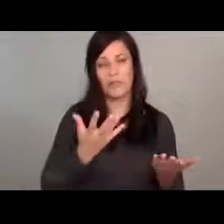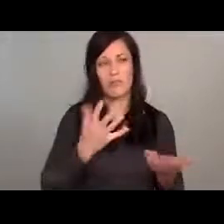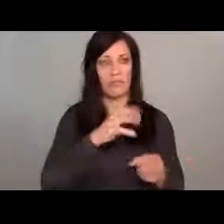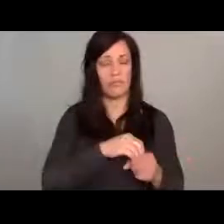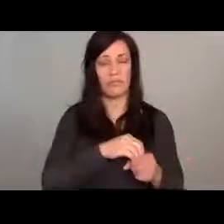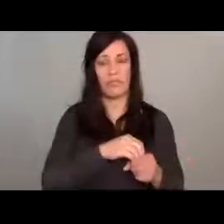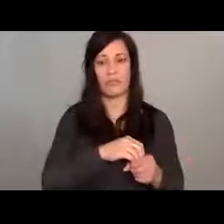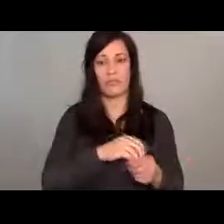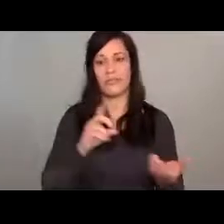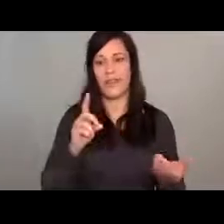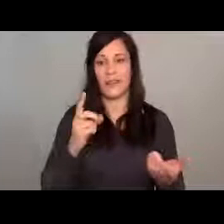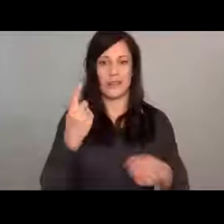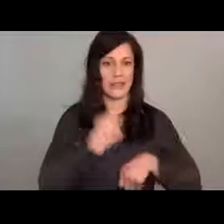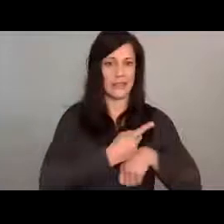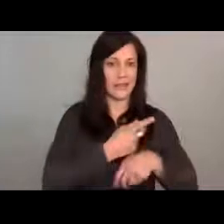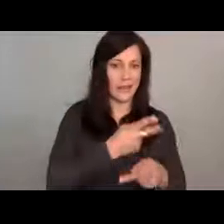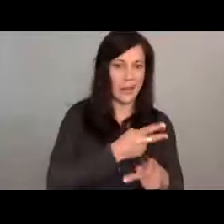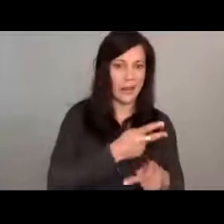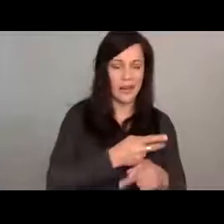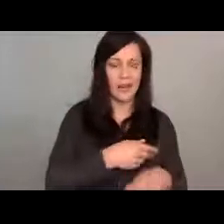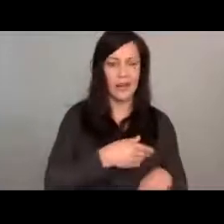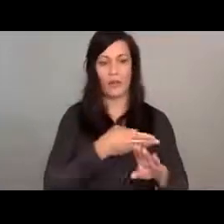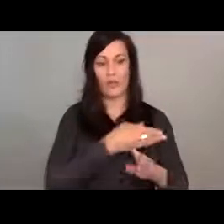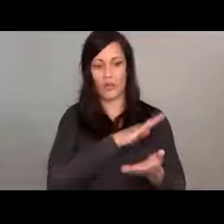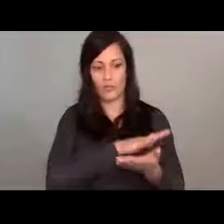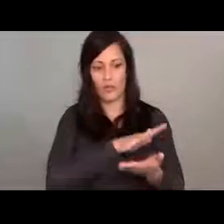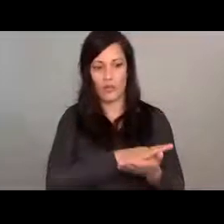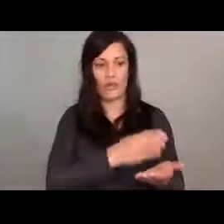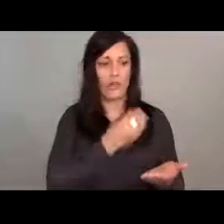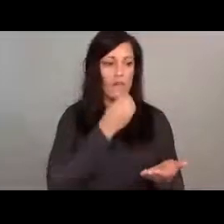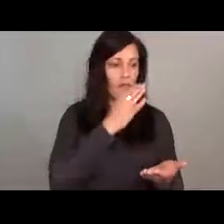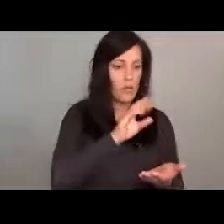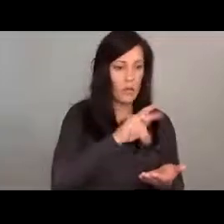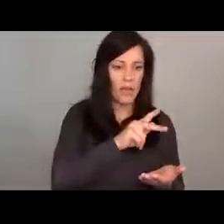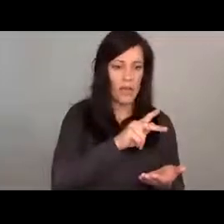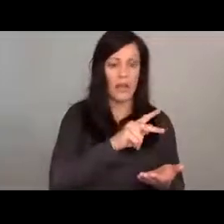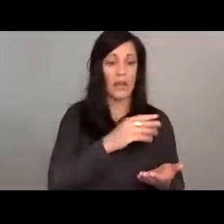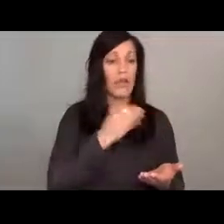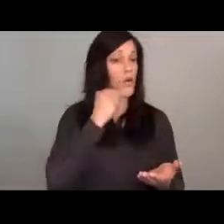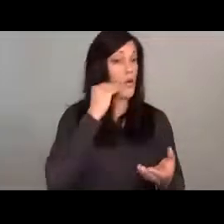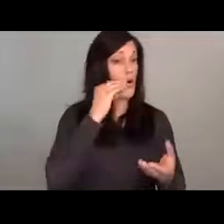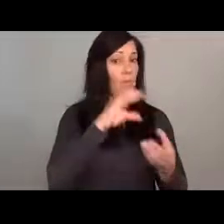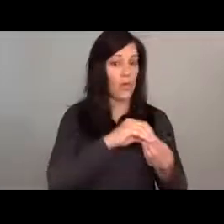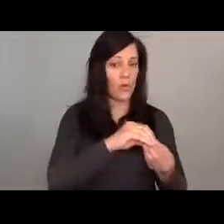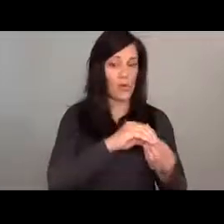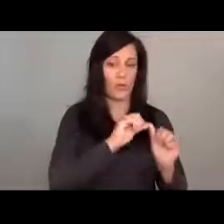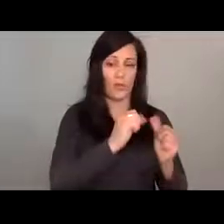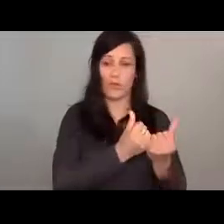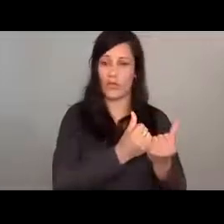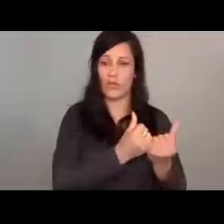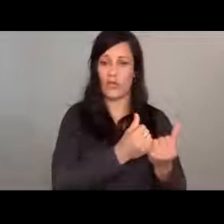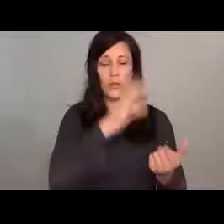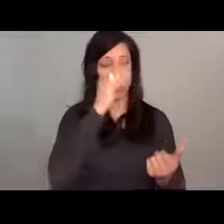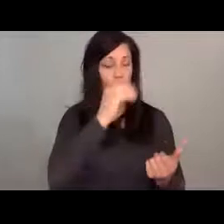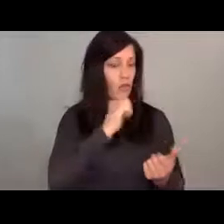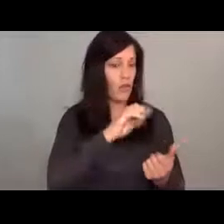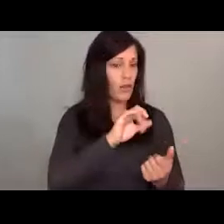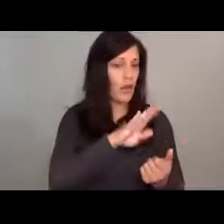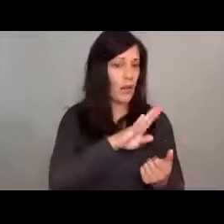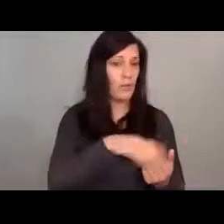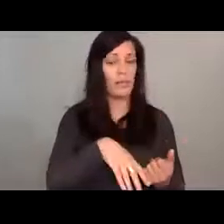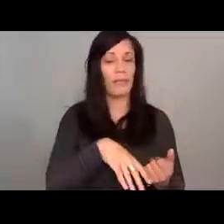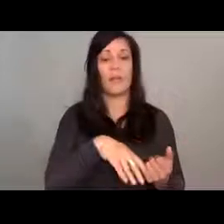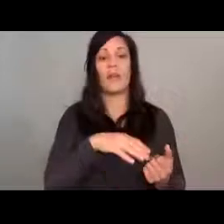includes daycares and preschools, food banks, homeowners associations, boys and girls clubs, homeless